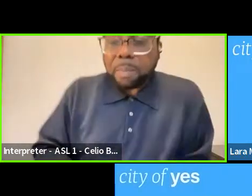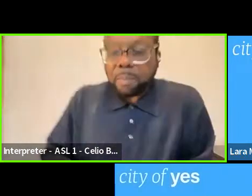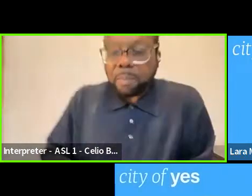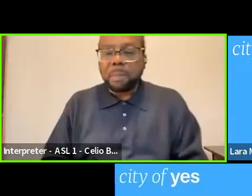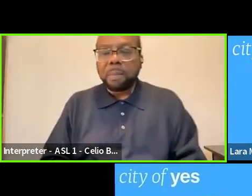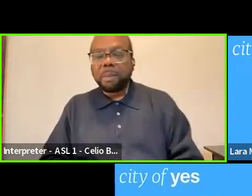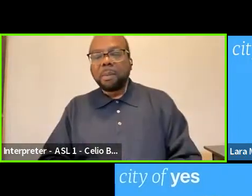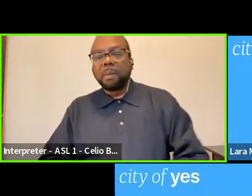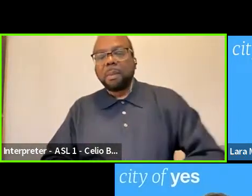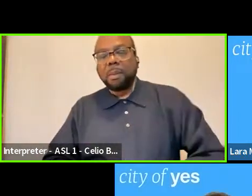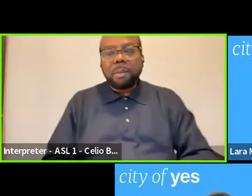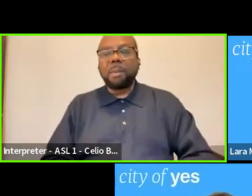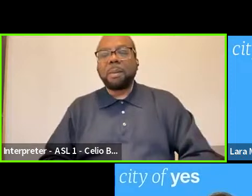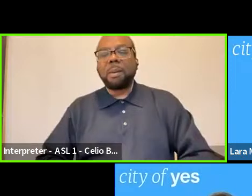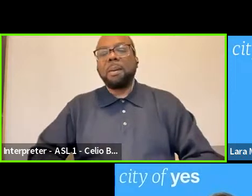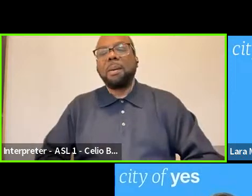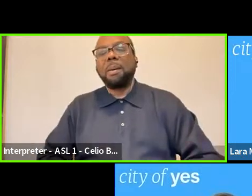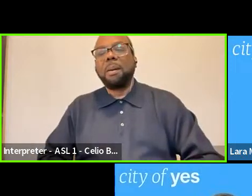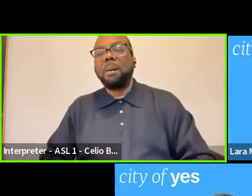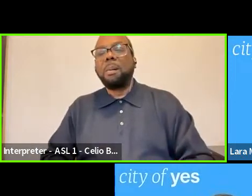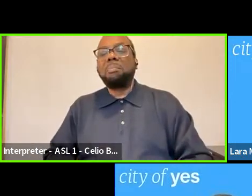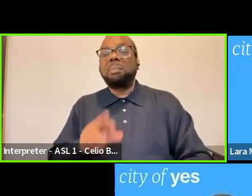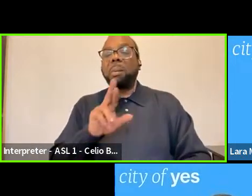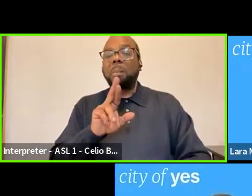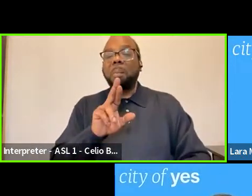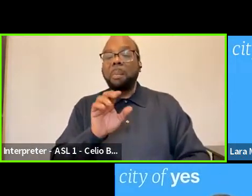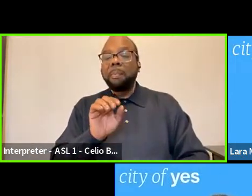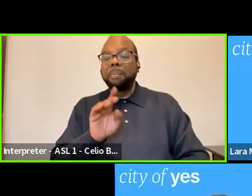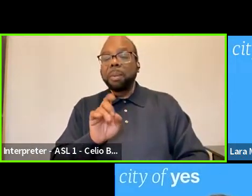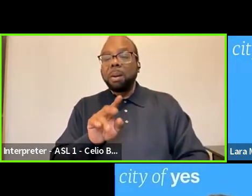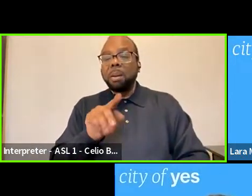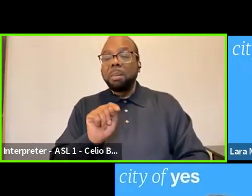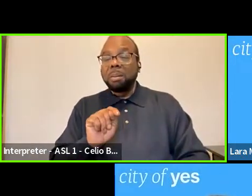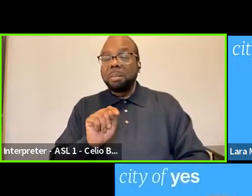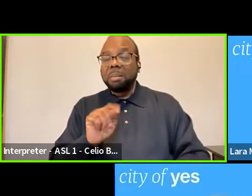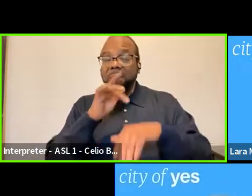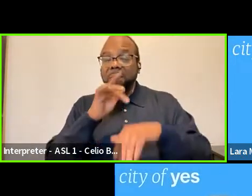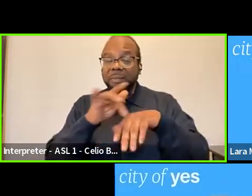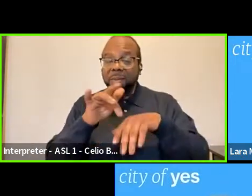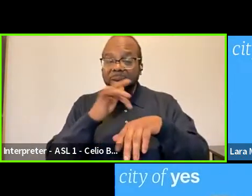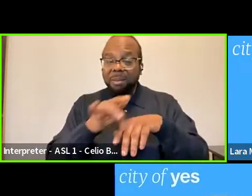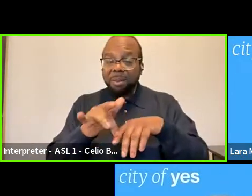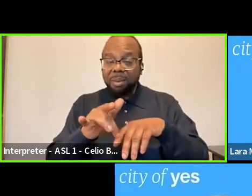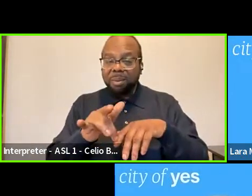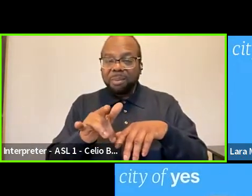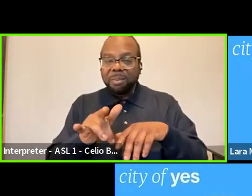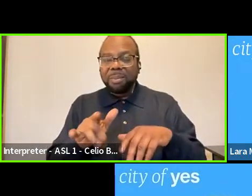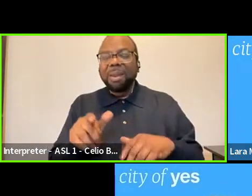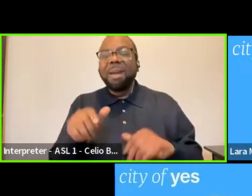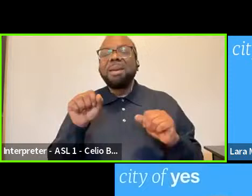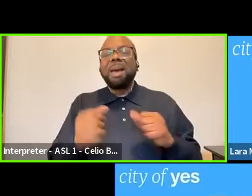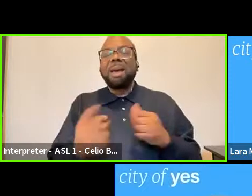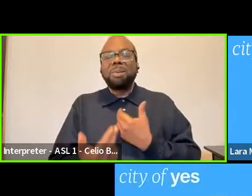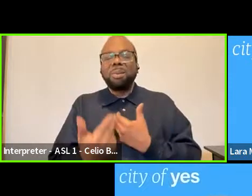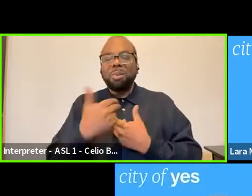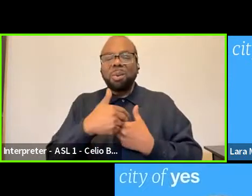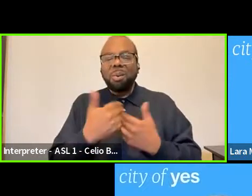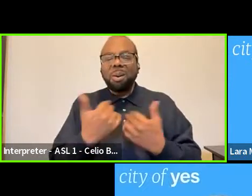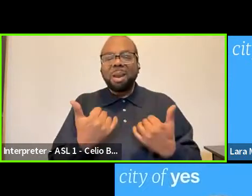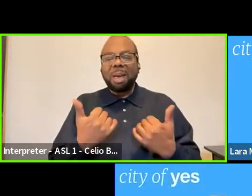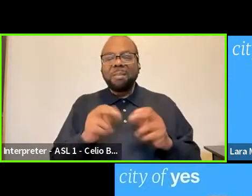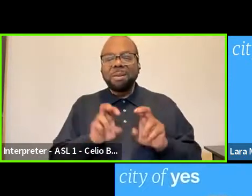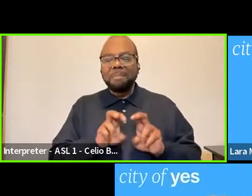Hey, DCP team, is, um, is Robert available? There are people joining as a panelist. Okay. Thank you.